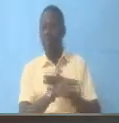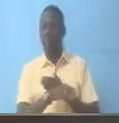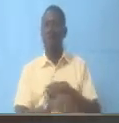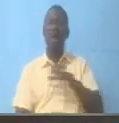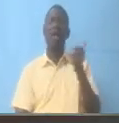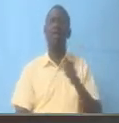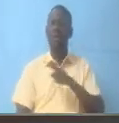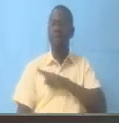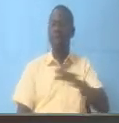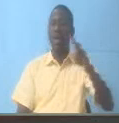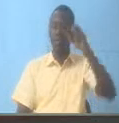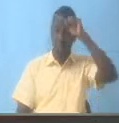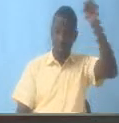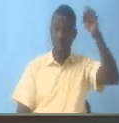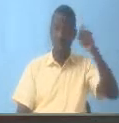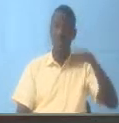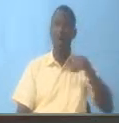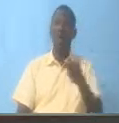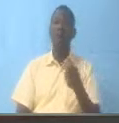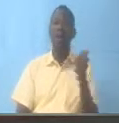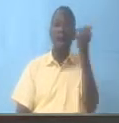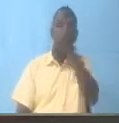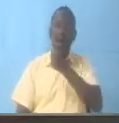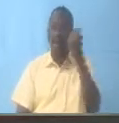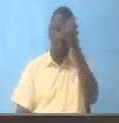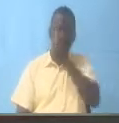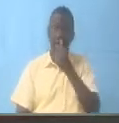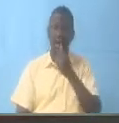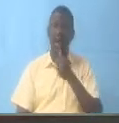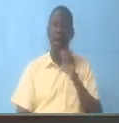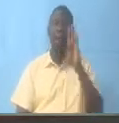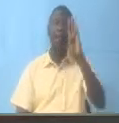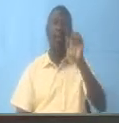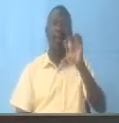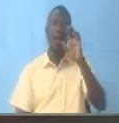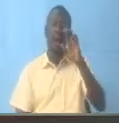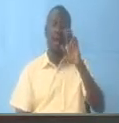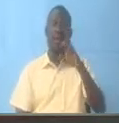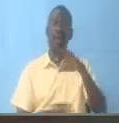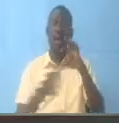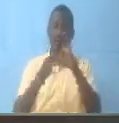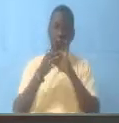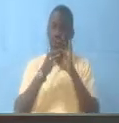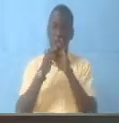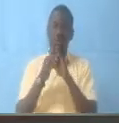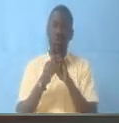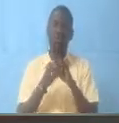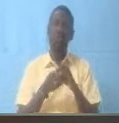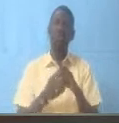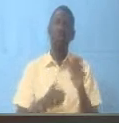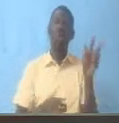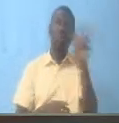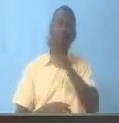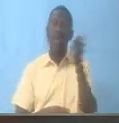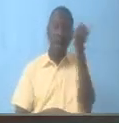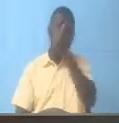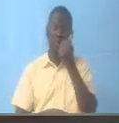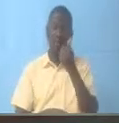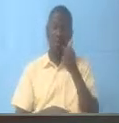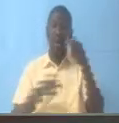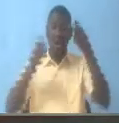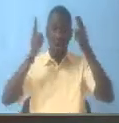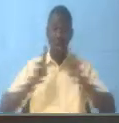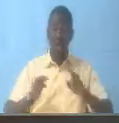Bar Association. te tamit maa toppoon nag ci ki jiite woon ci West Africa Bar Association di mbootaay lawyer yi ci diwaani Afrique sowu jant. And